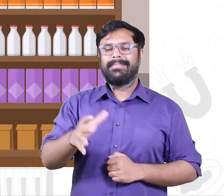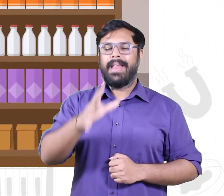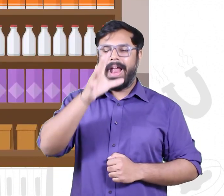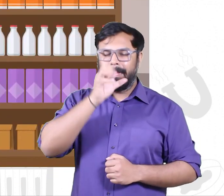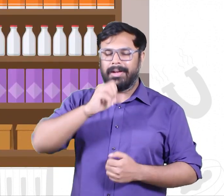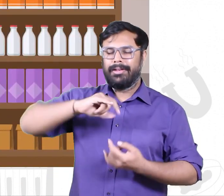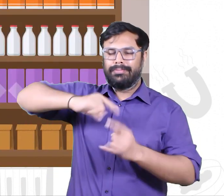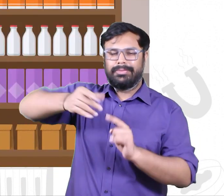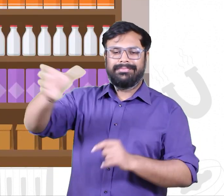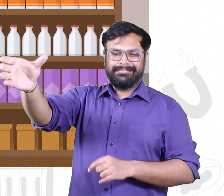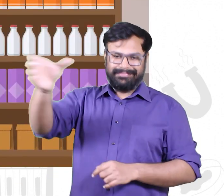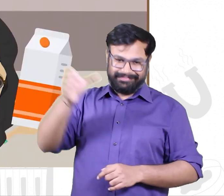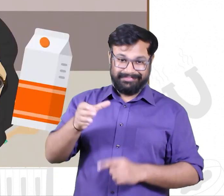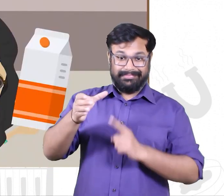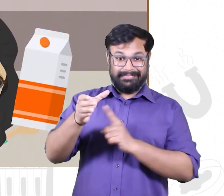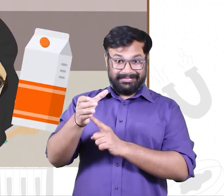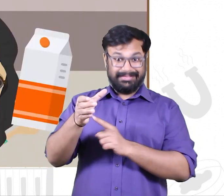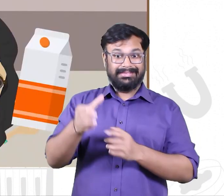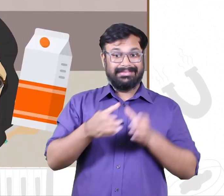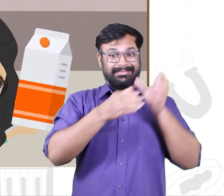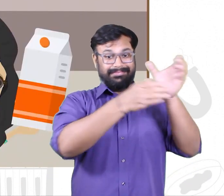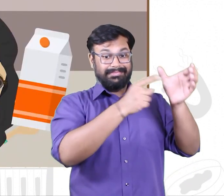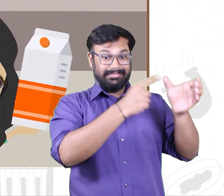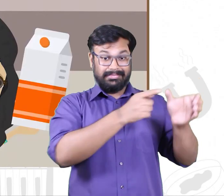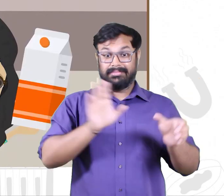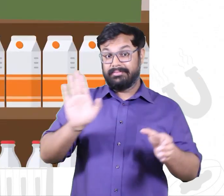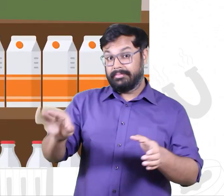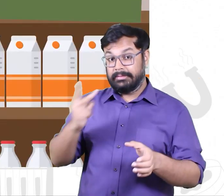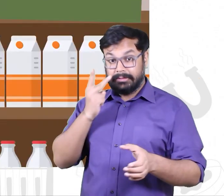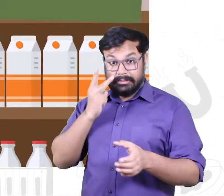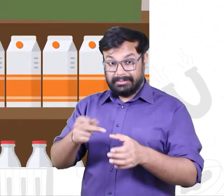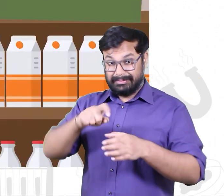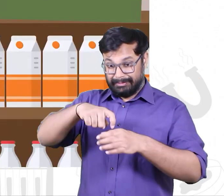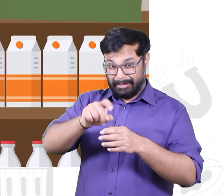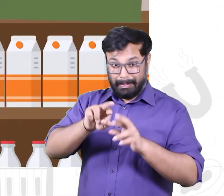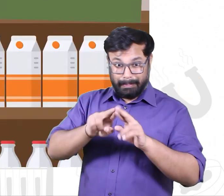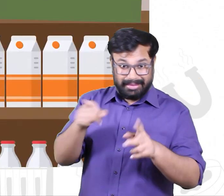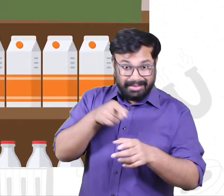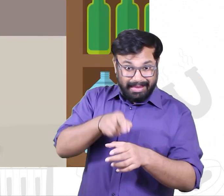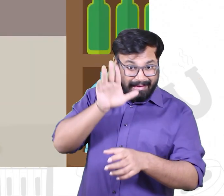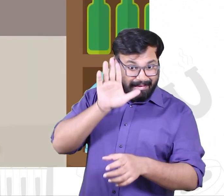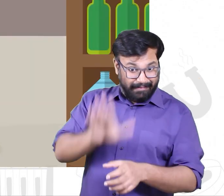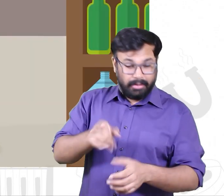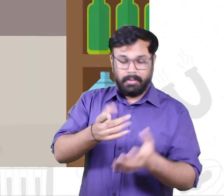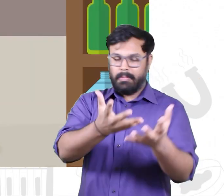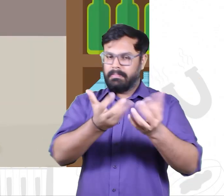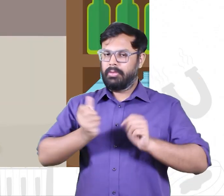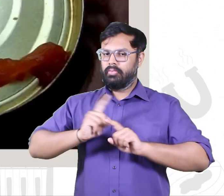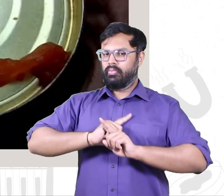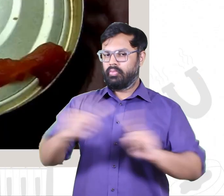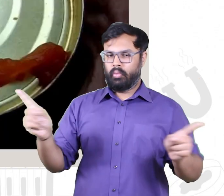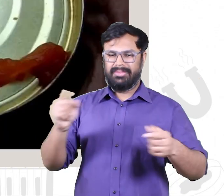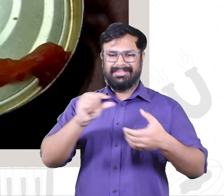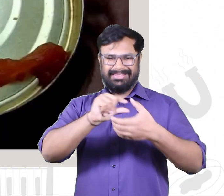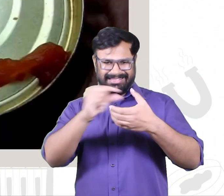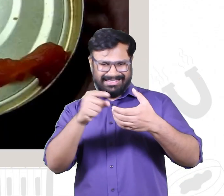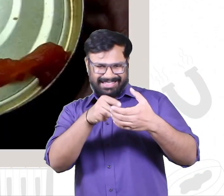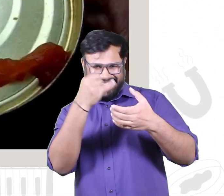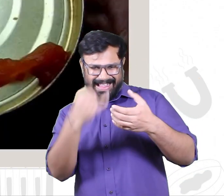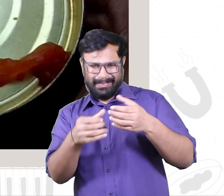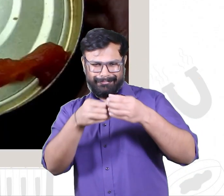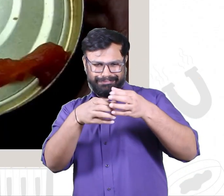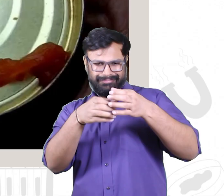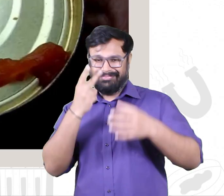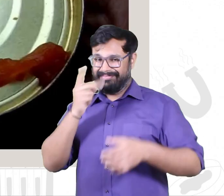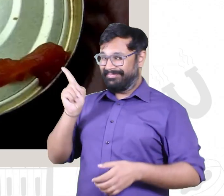while later, Ritu sees a section that has a sale on Tetra-packed juices. Keep it back, Ritu. We must